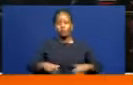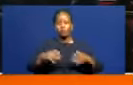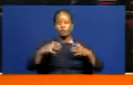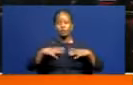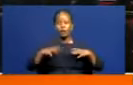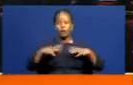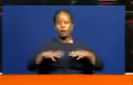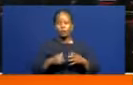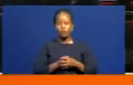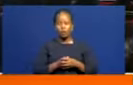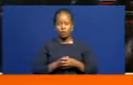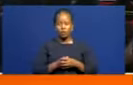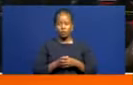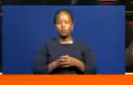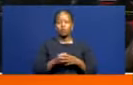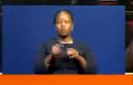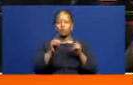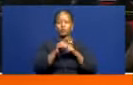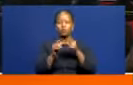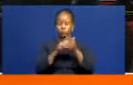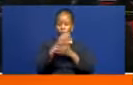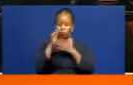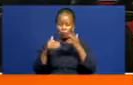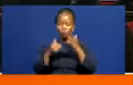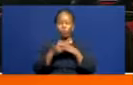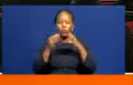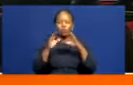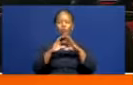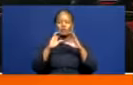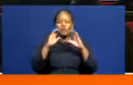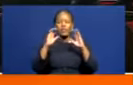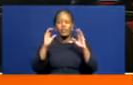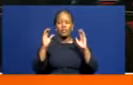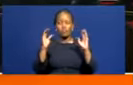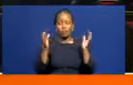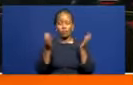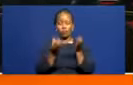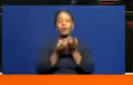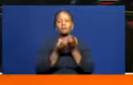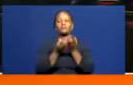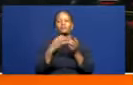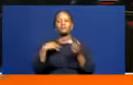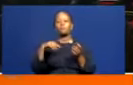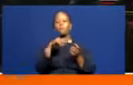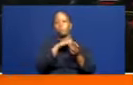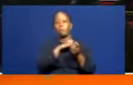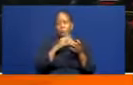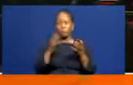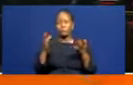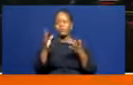of problems in the world, we as a continent